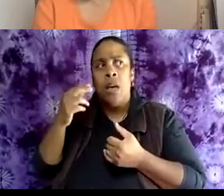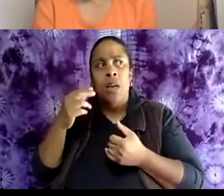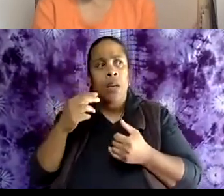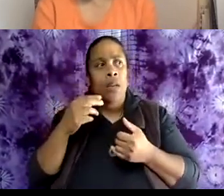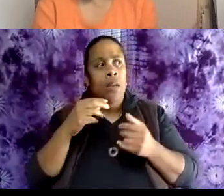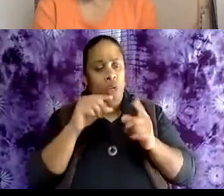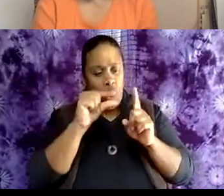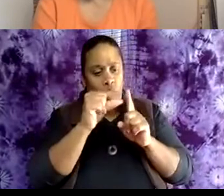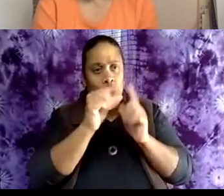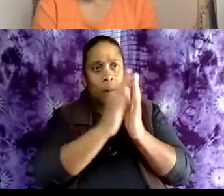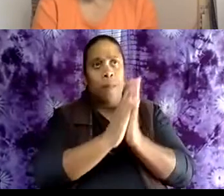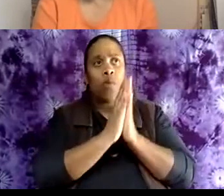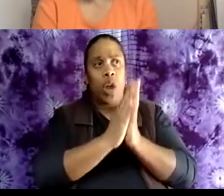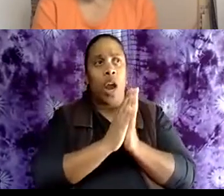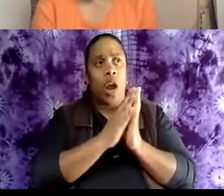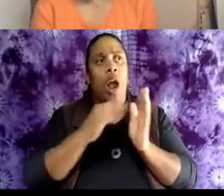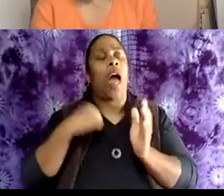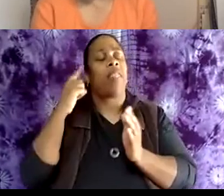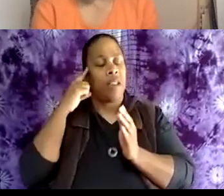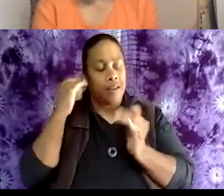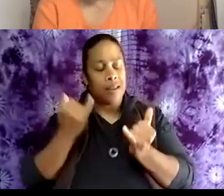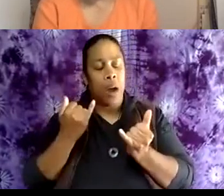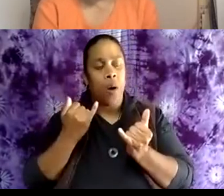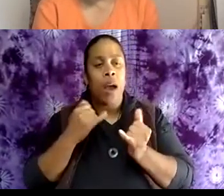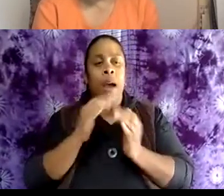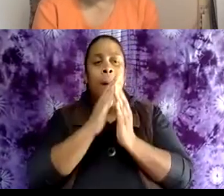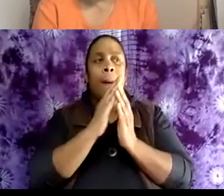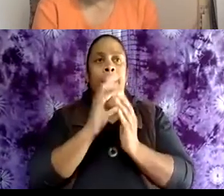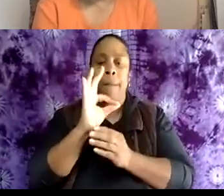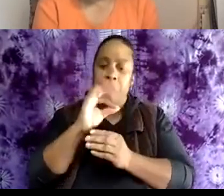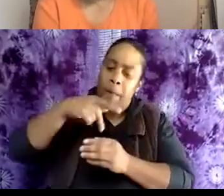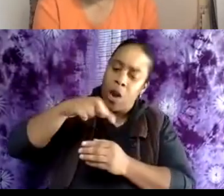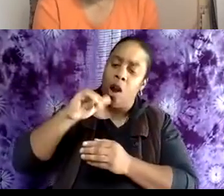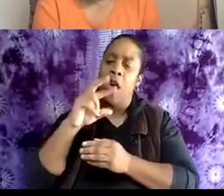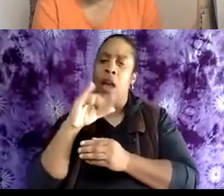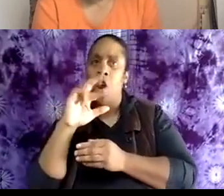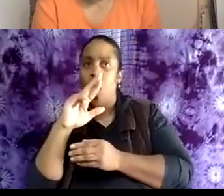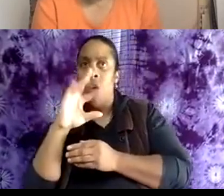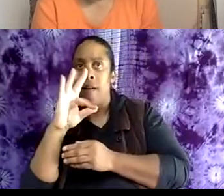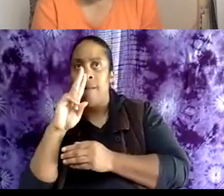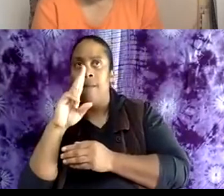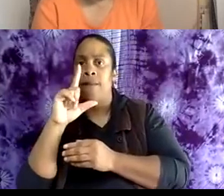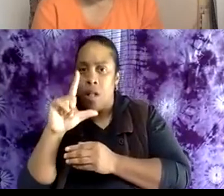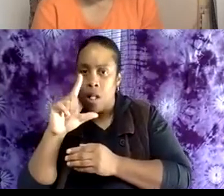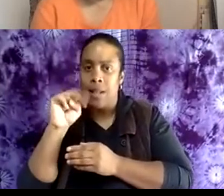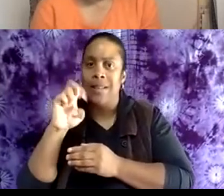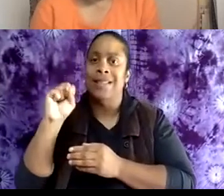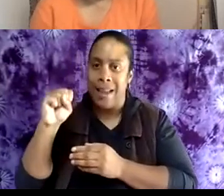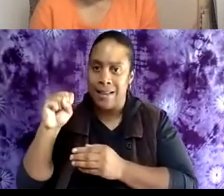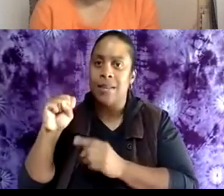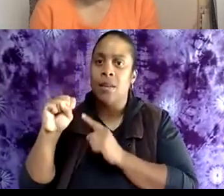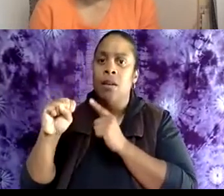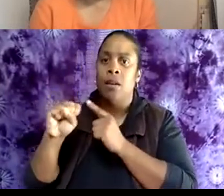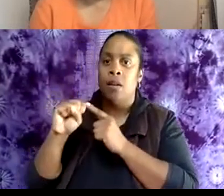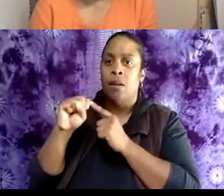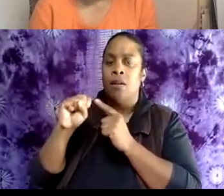think prayerfulness. And then suddenly what the sense I'm getting, because of having studied a little bit